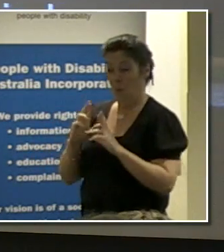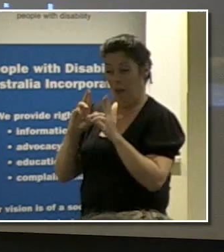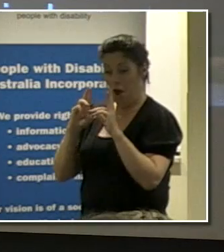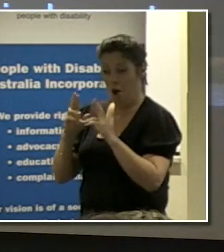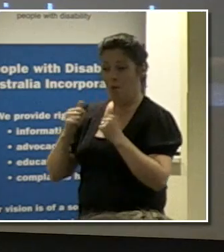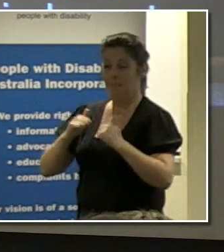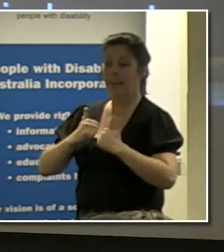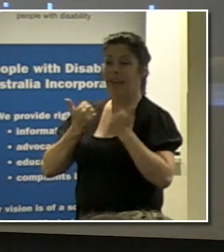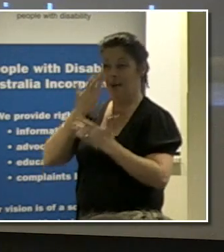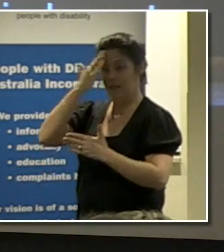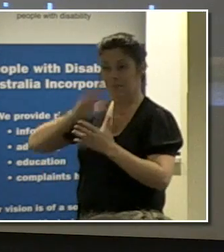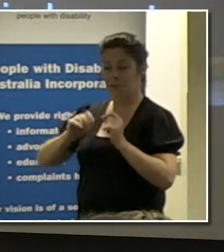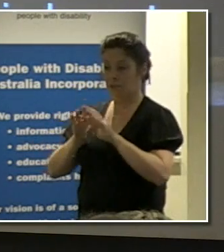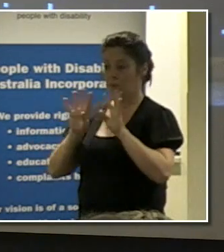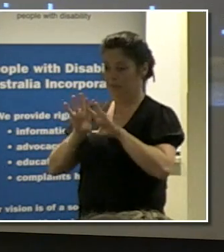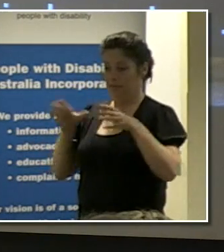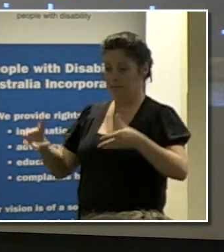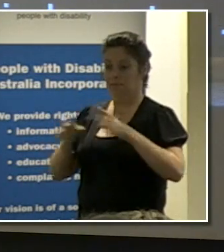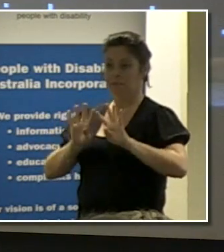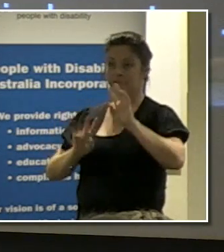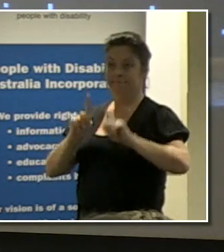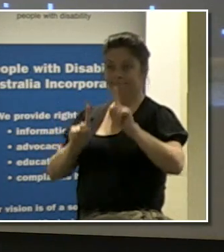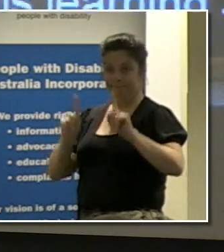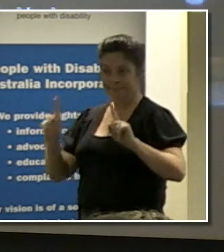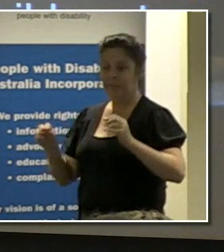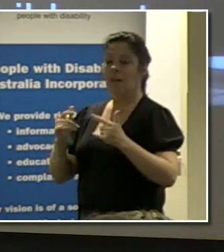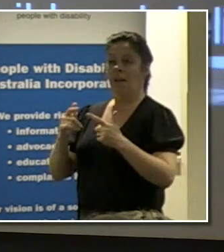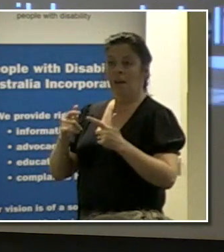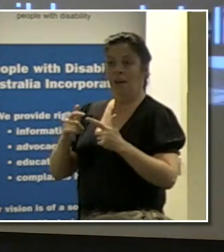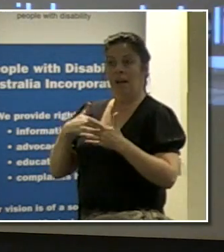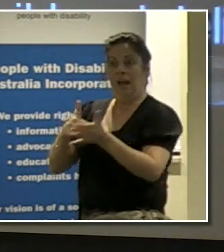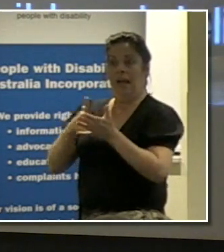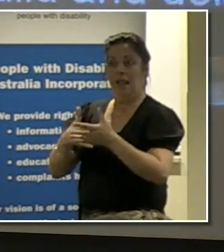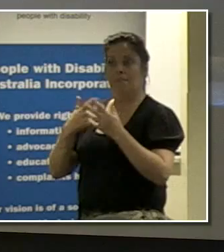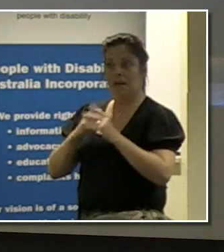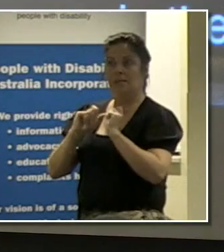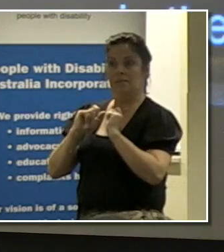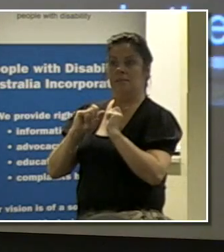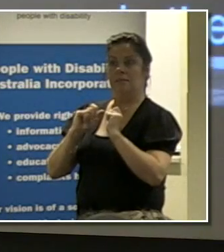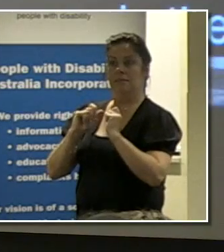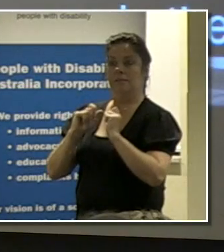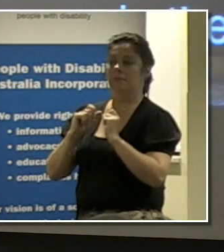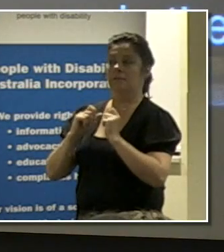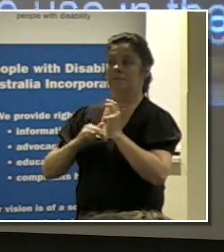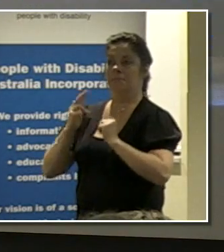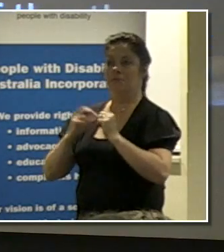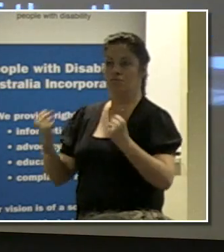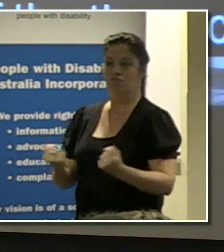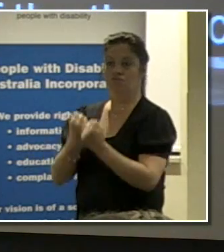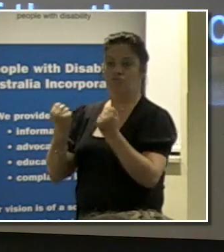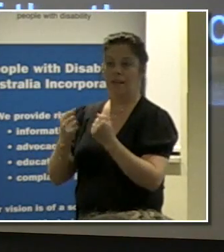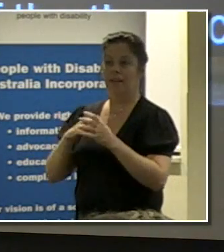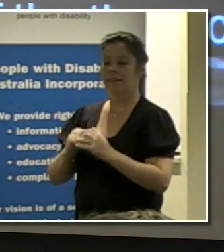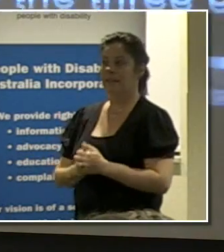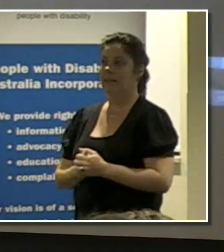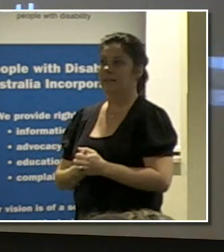learn, build, deliver tagline we use in the agency as one of the three core fundamentals to the agency's culture, and